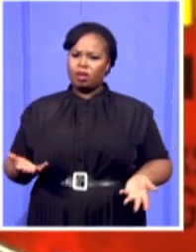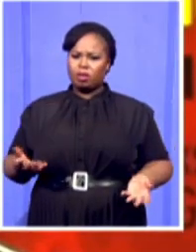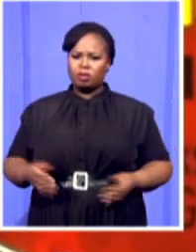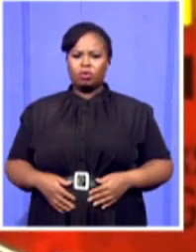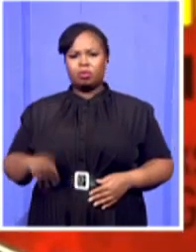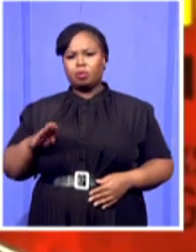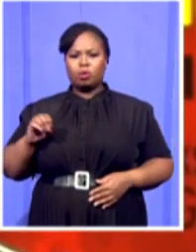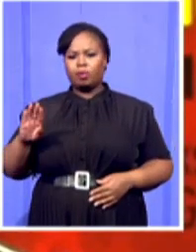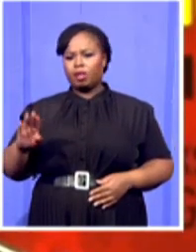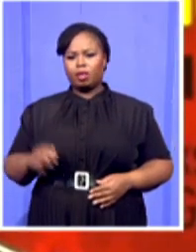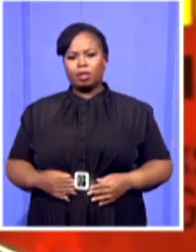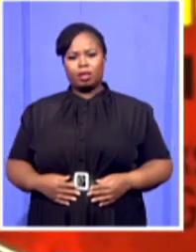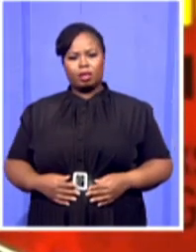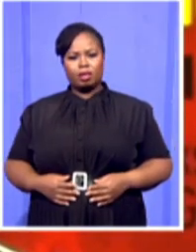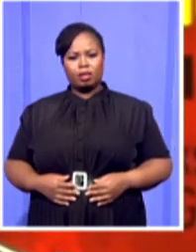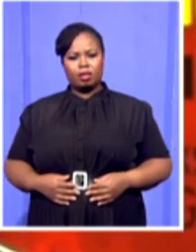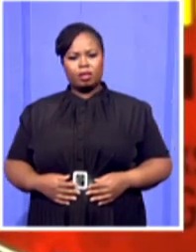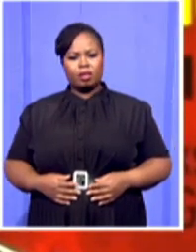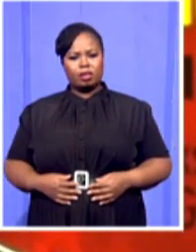I-BOB.